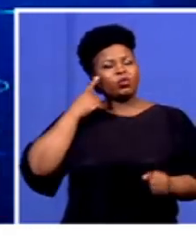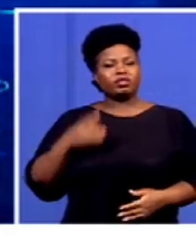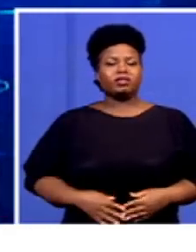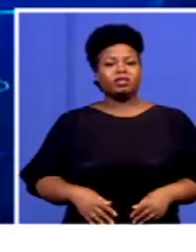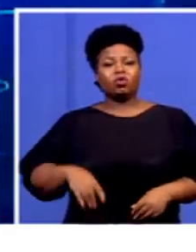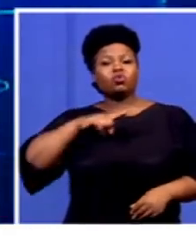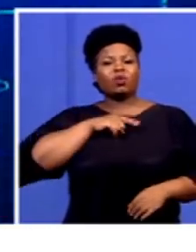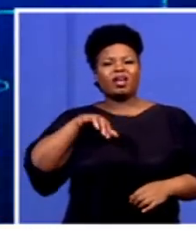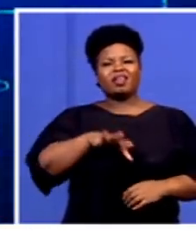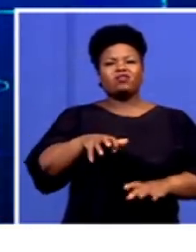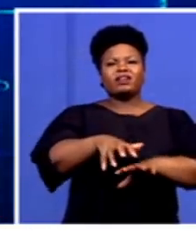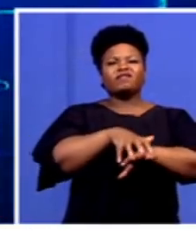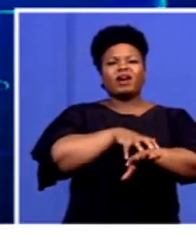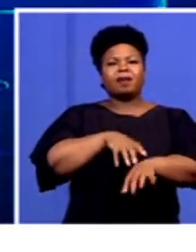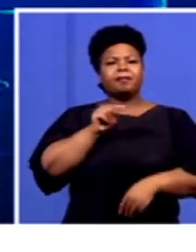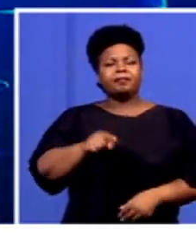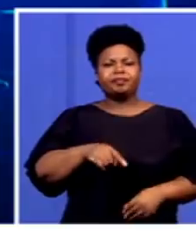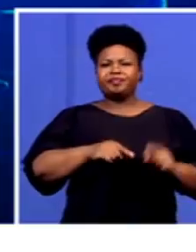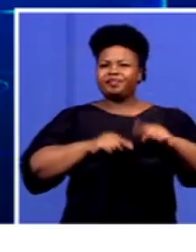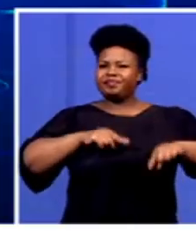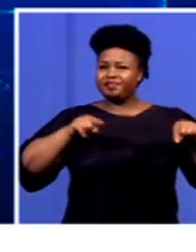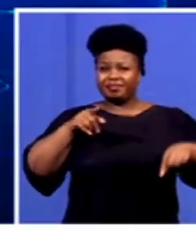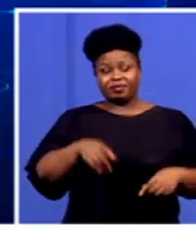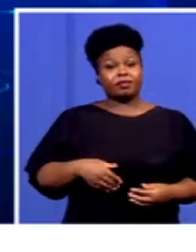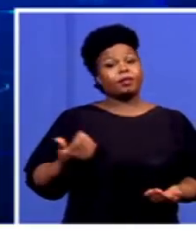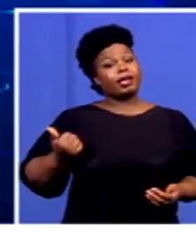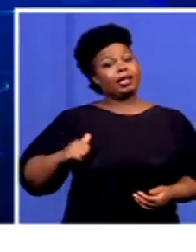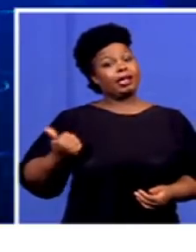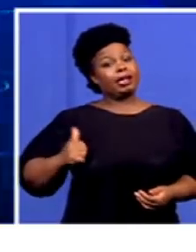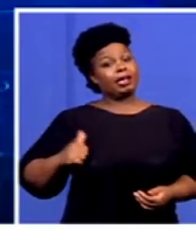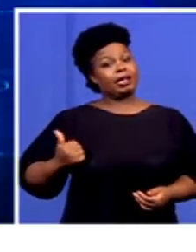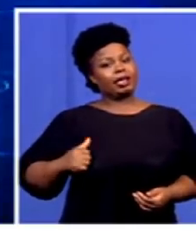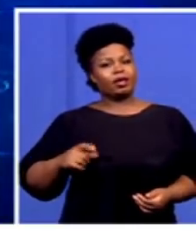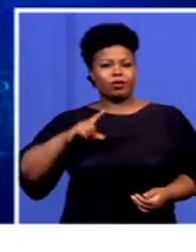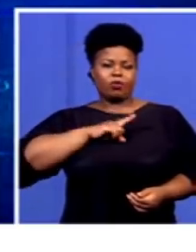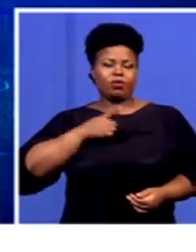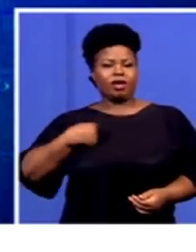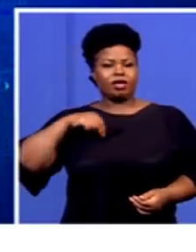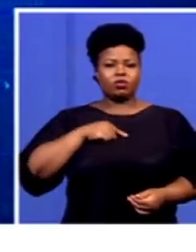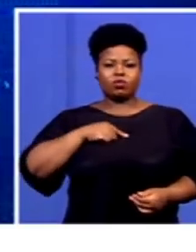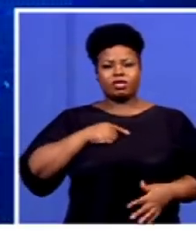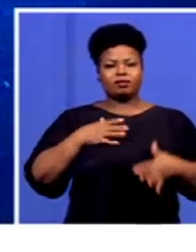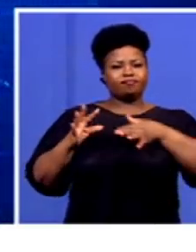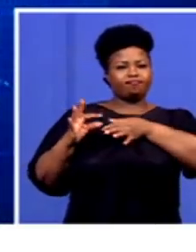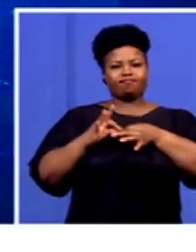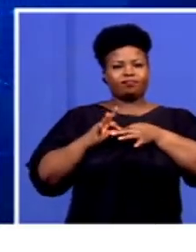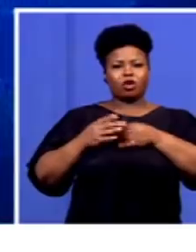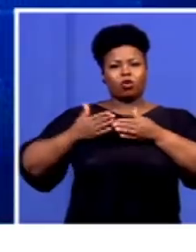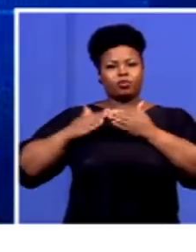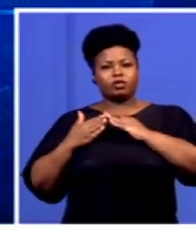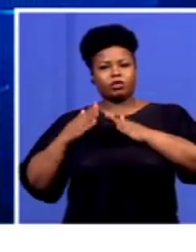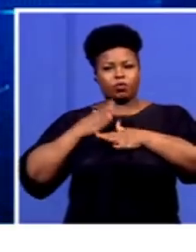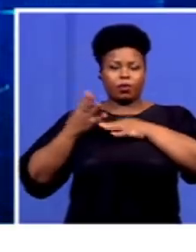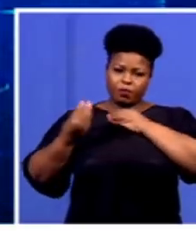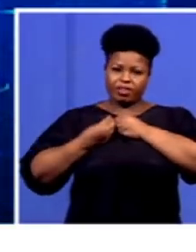manufacturing drugs there, running in that time. But luckily for us, with close working relationships with our communities,